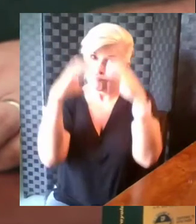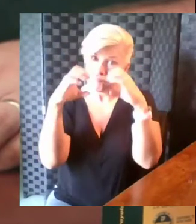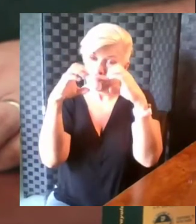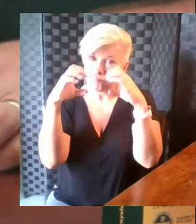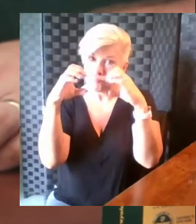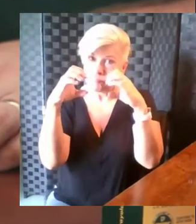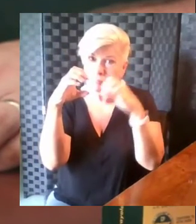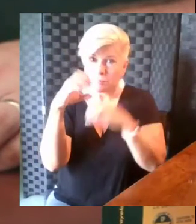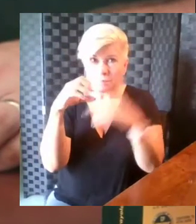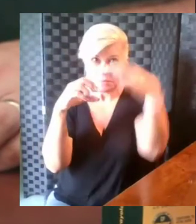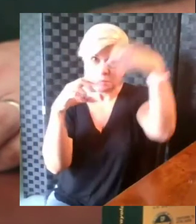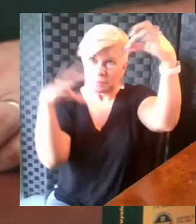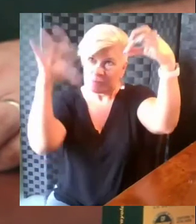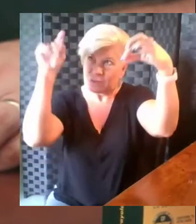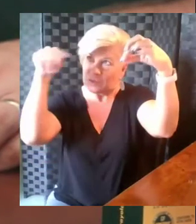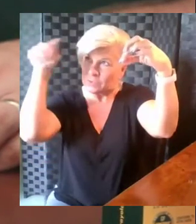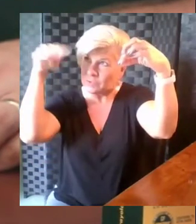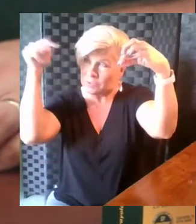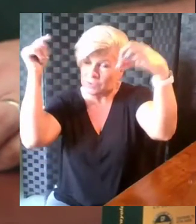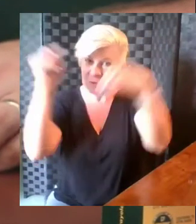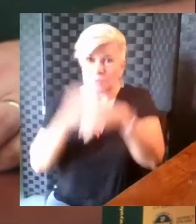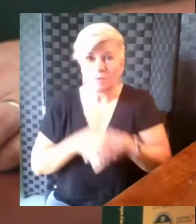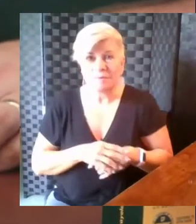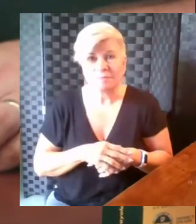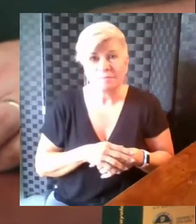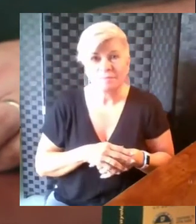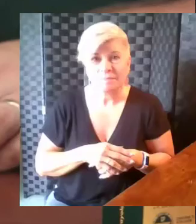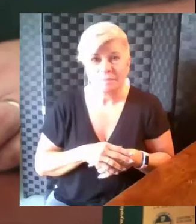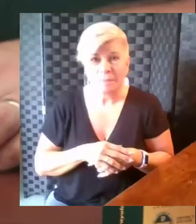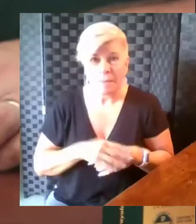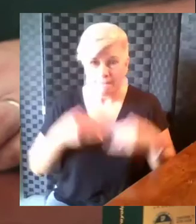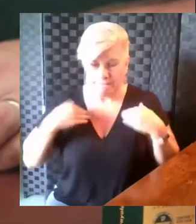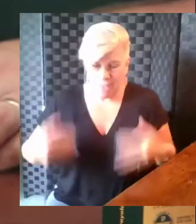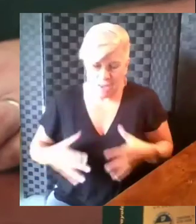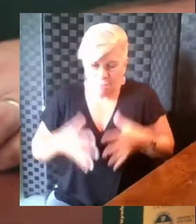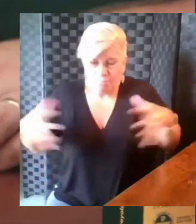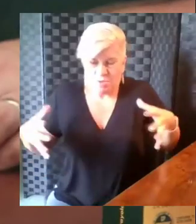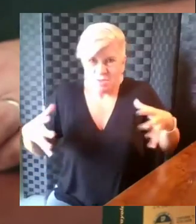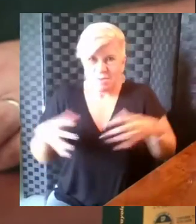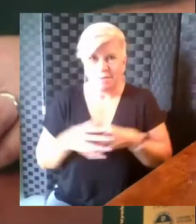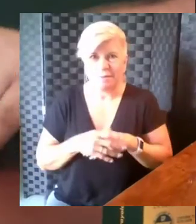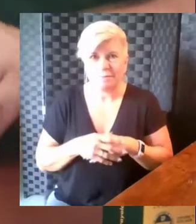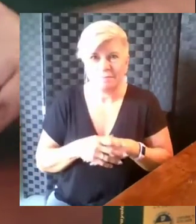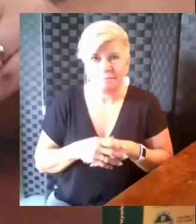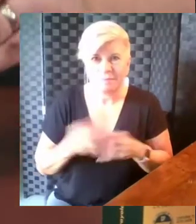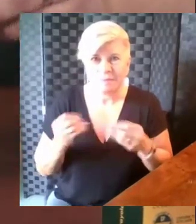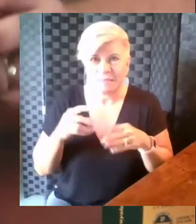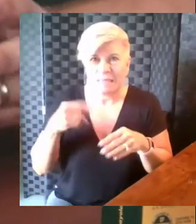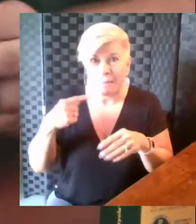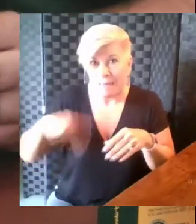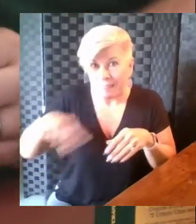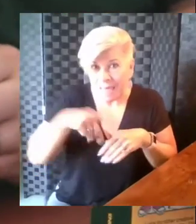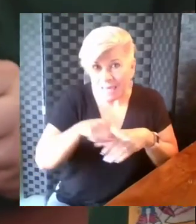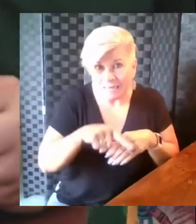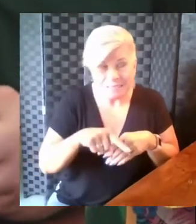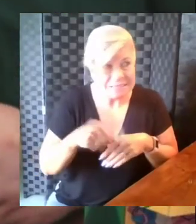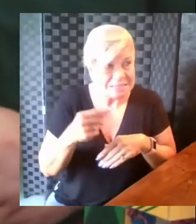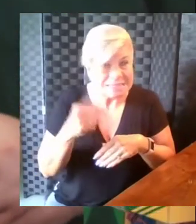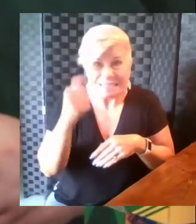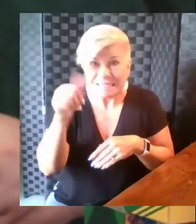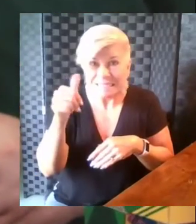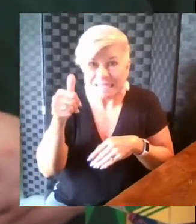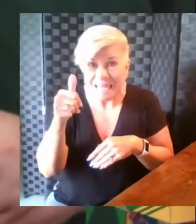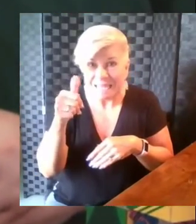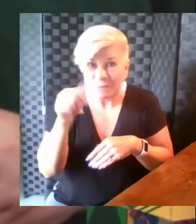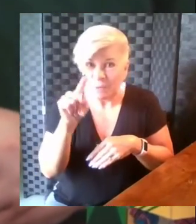ears on one and curly ears on the other. He's going to have a big body. And how many legs does he have? He's going to have 10 legs.